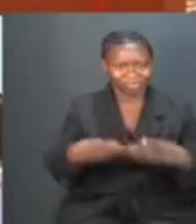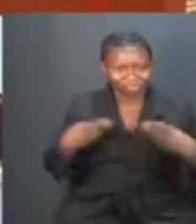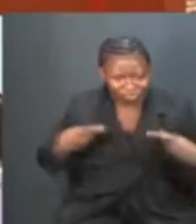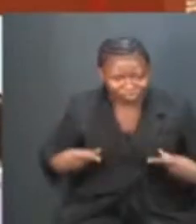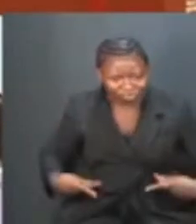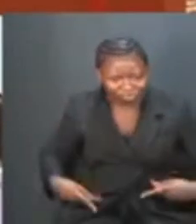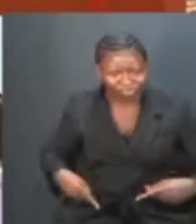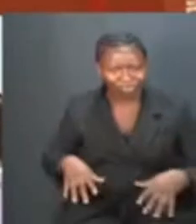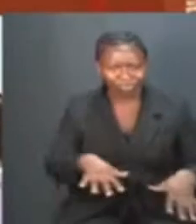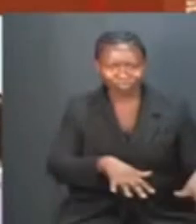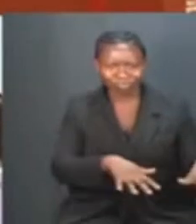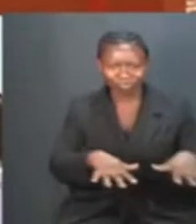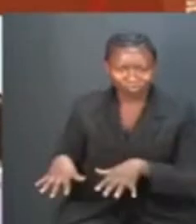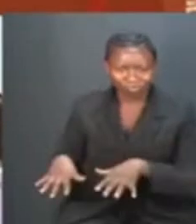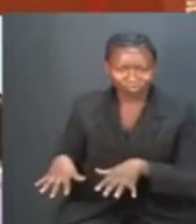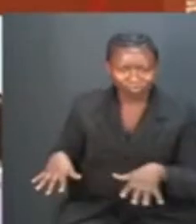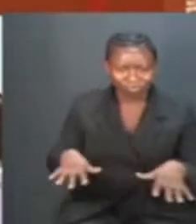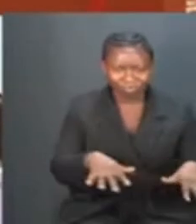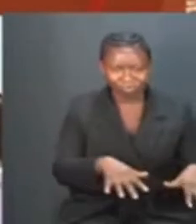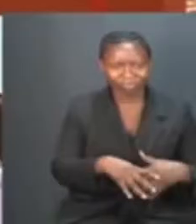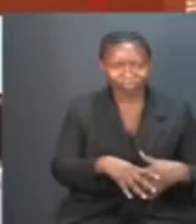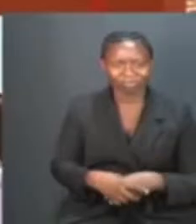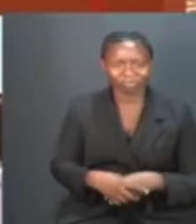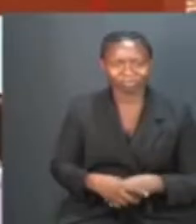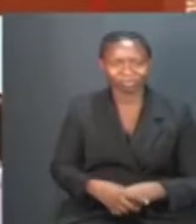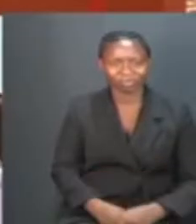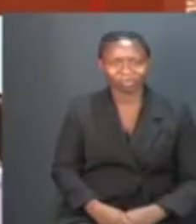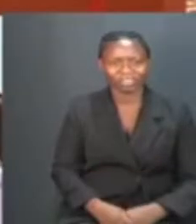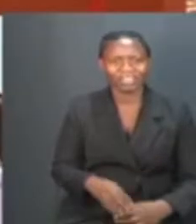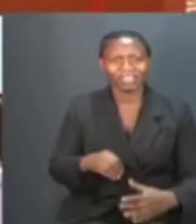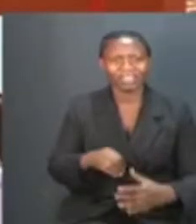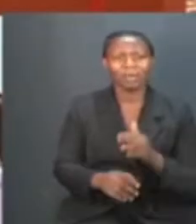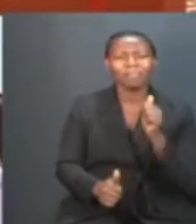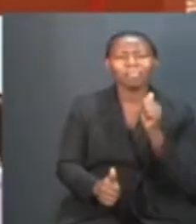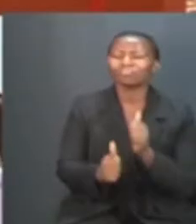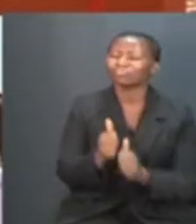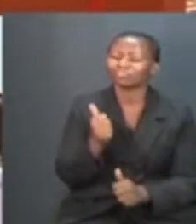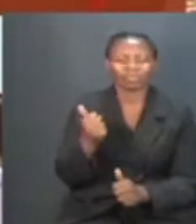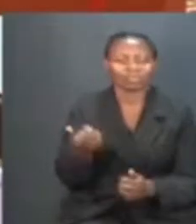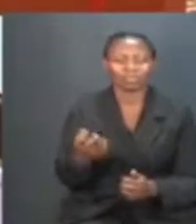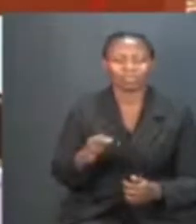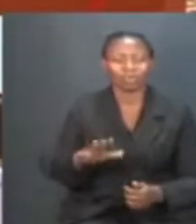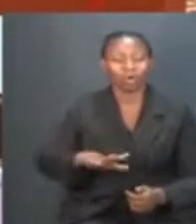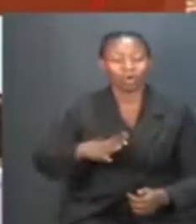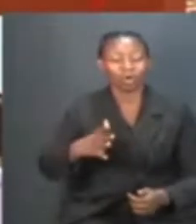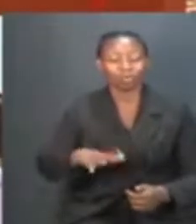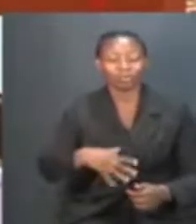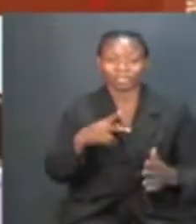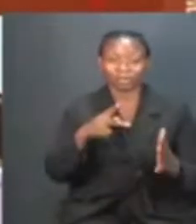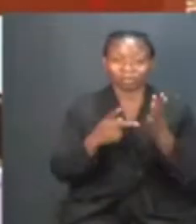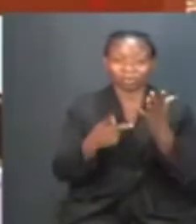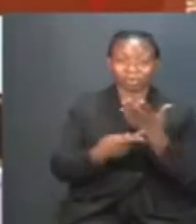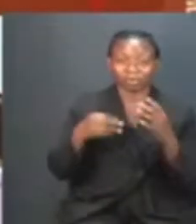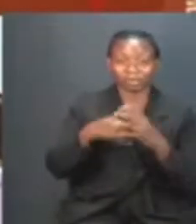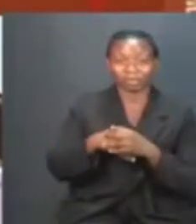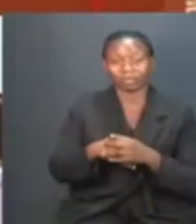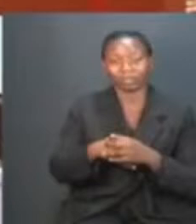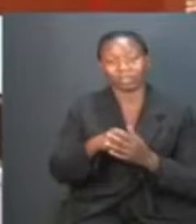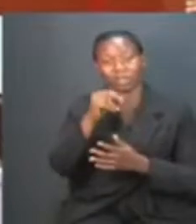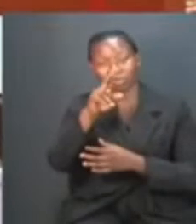this elegant dress in most of his engagement with the United